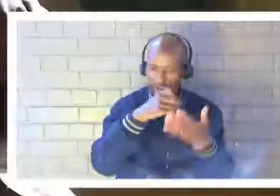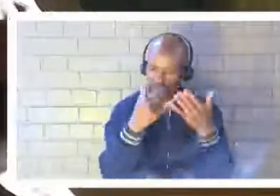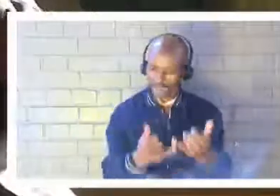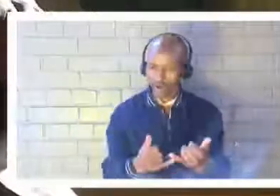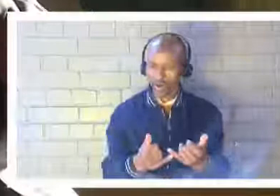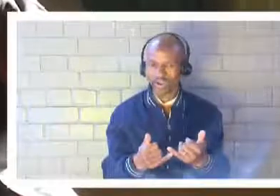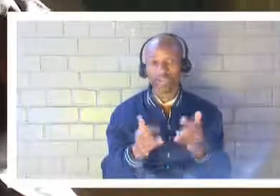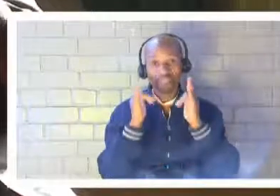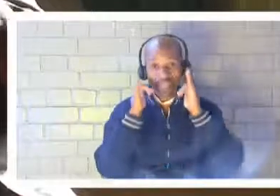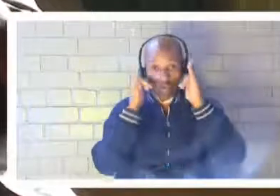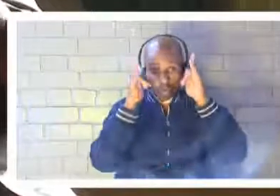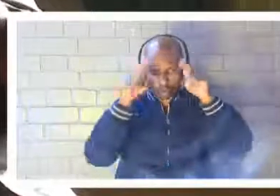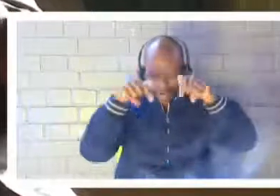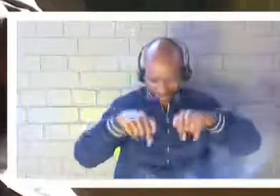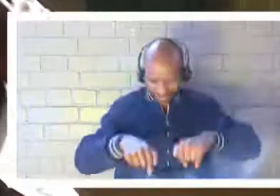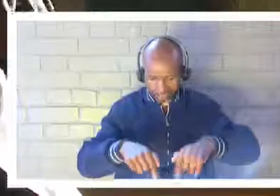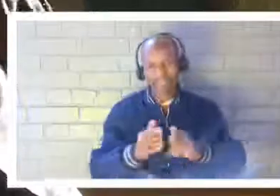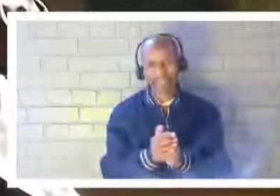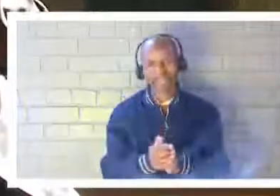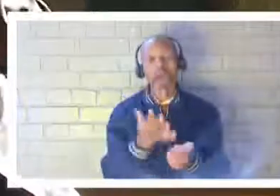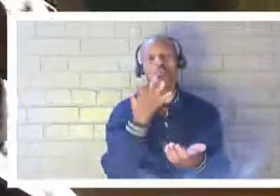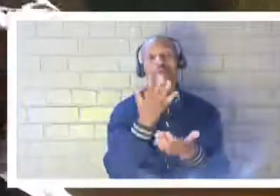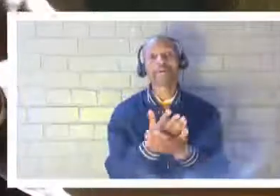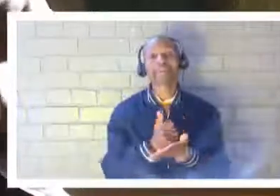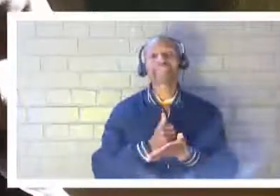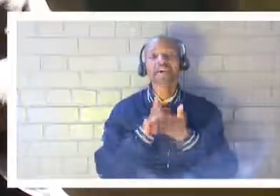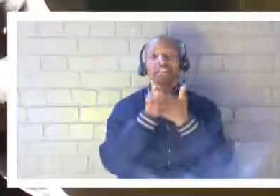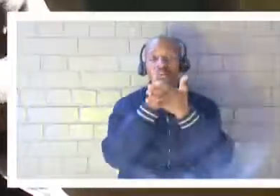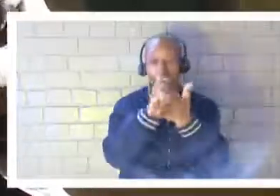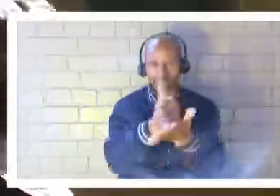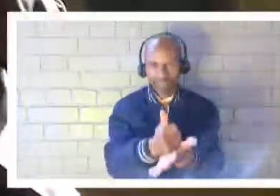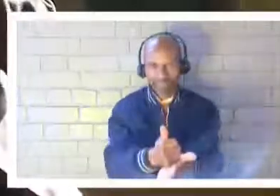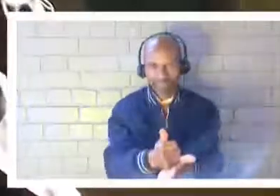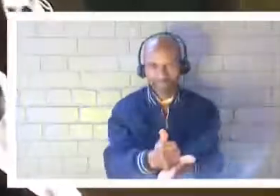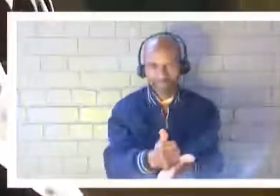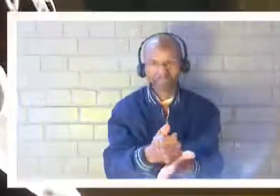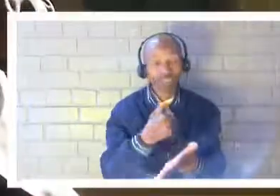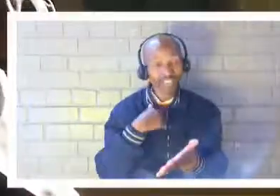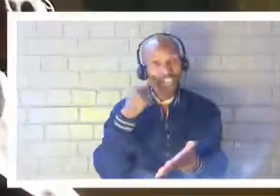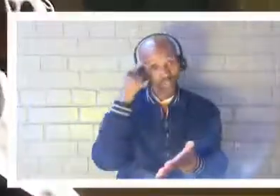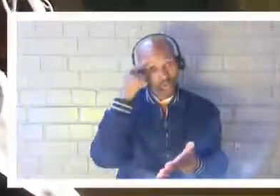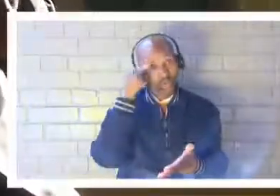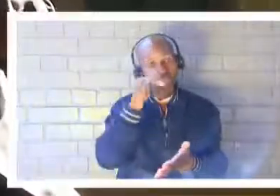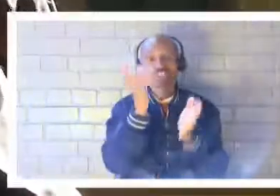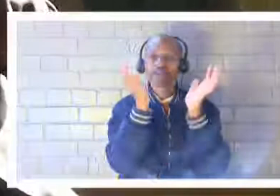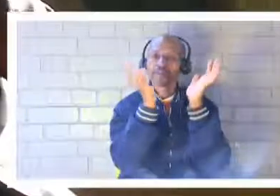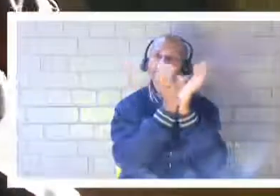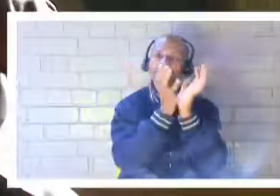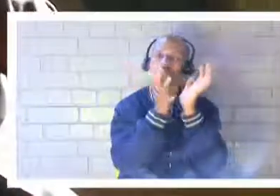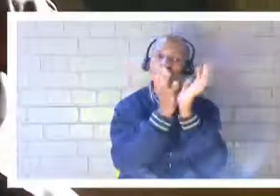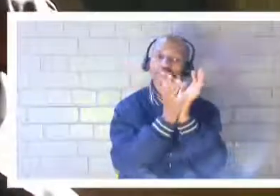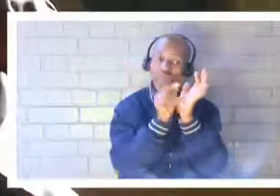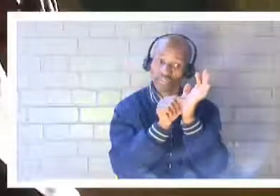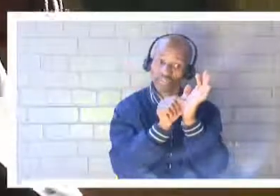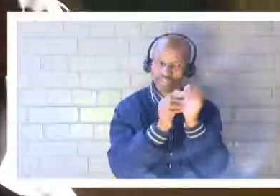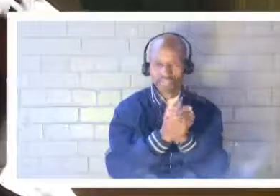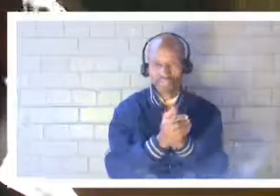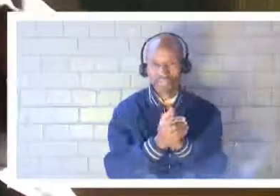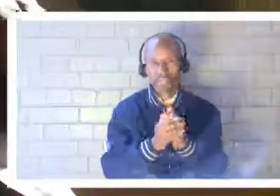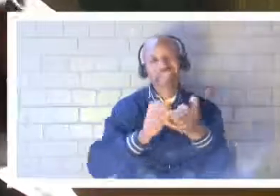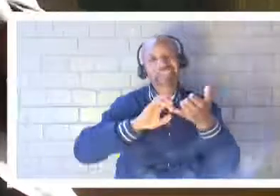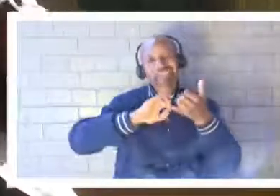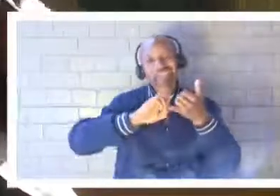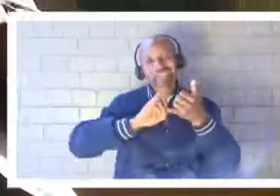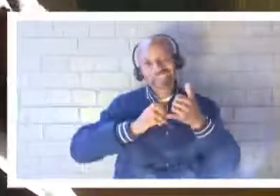this hall who are here, we should help you. I know this session is actually trying